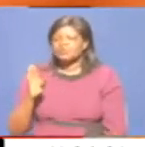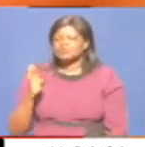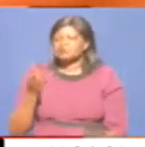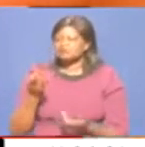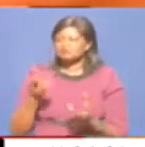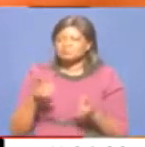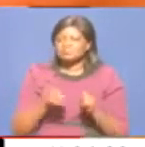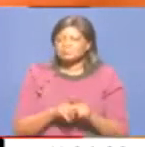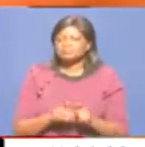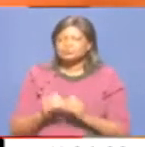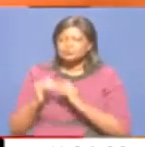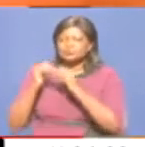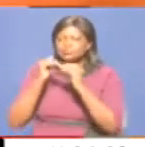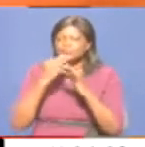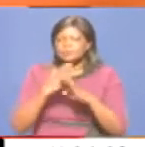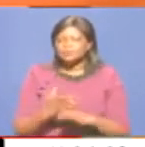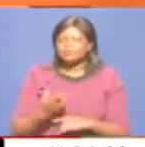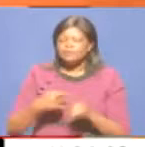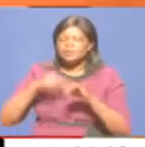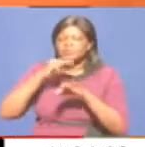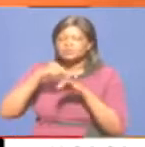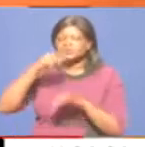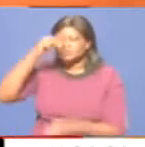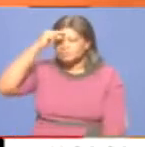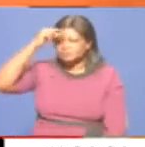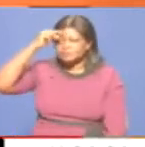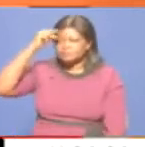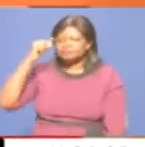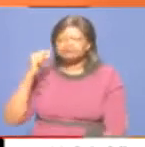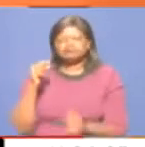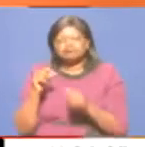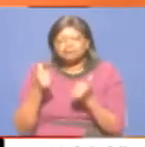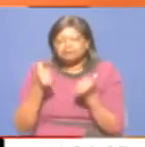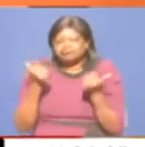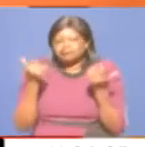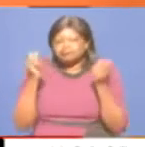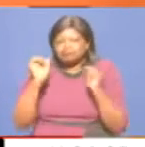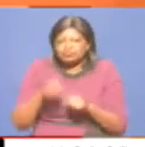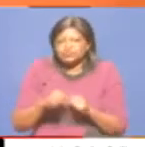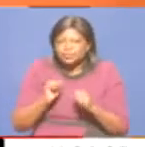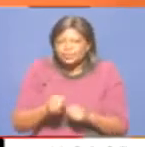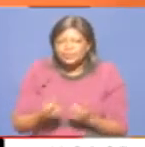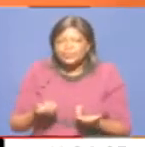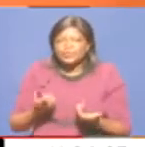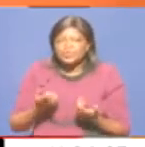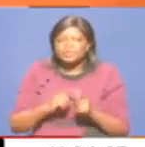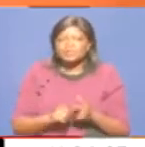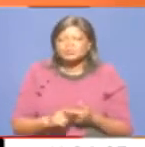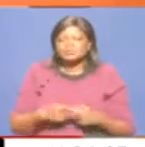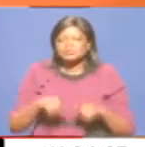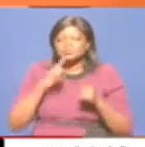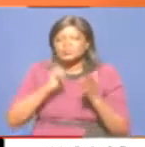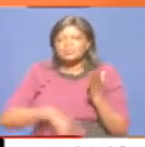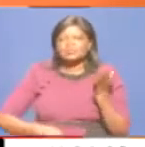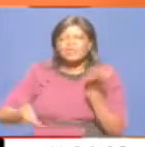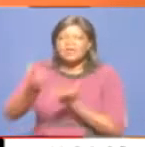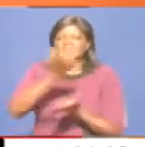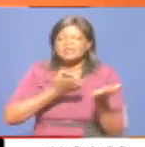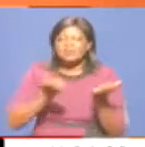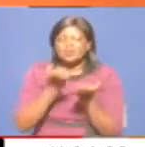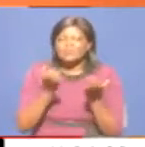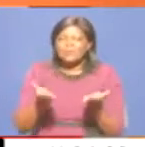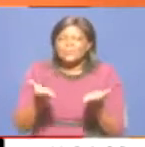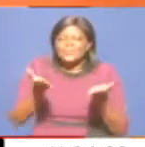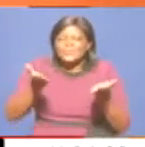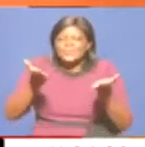equitable share from the national government. Well, is it practical? His own words is that the economy is picking up slowly